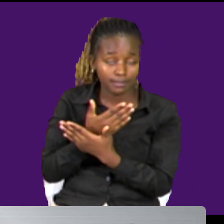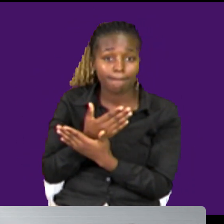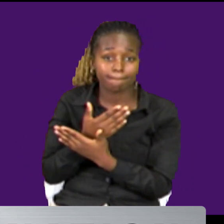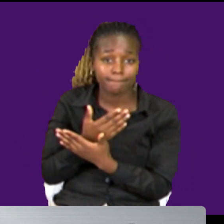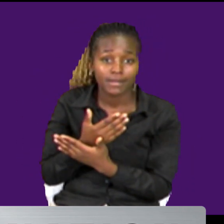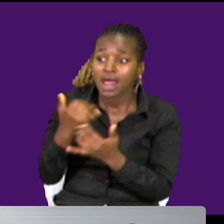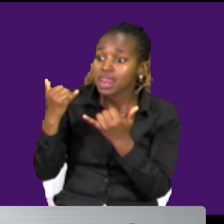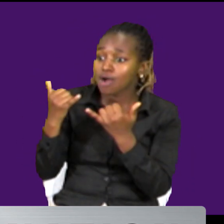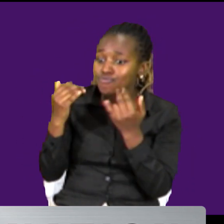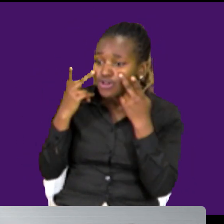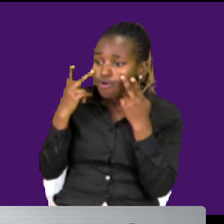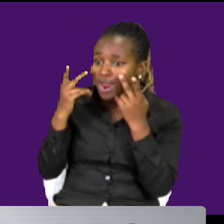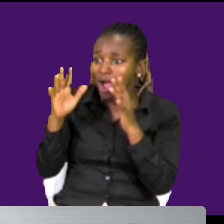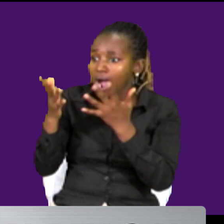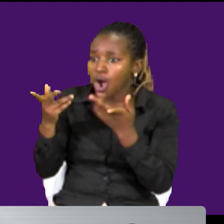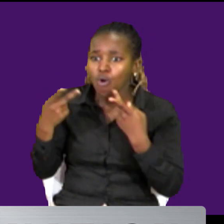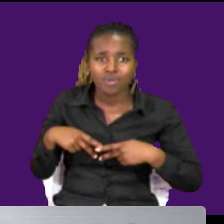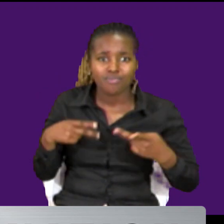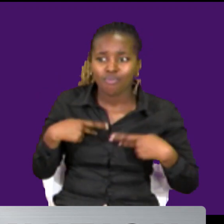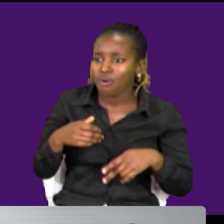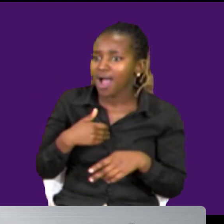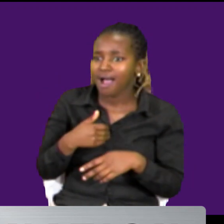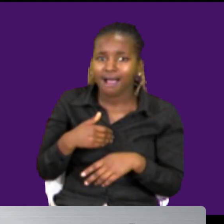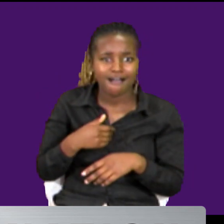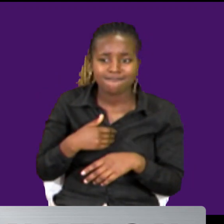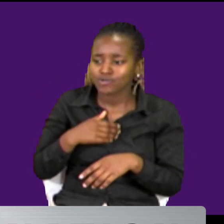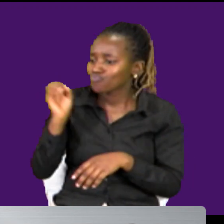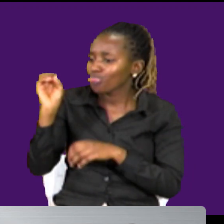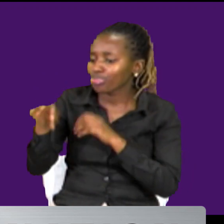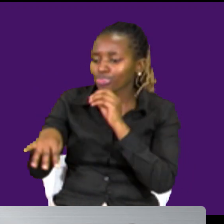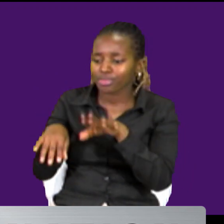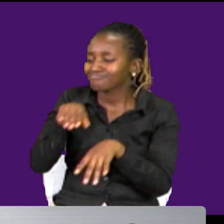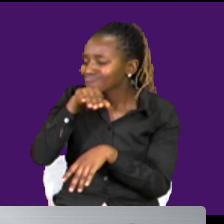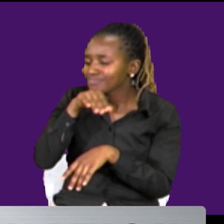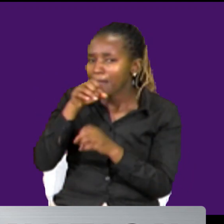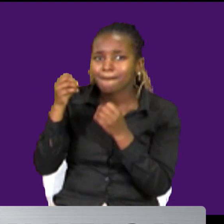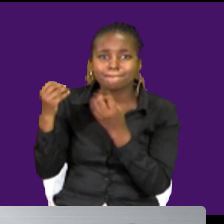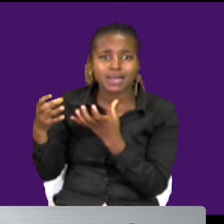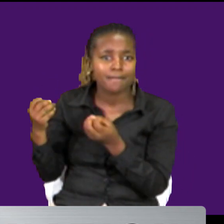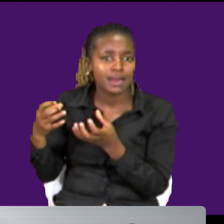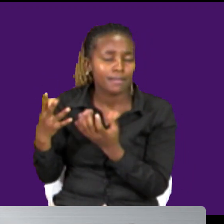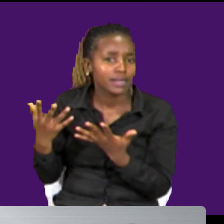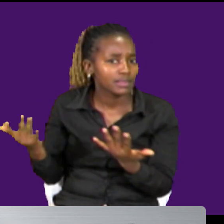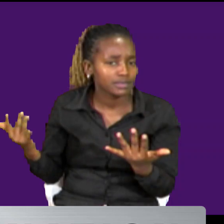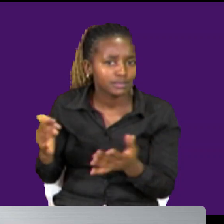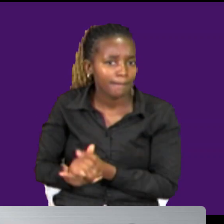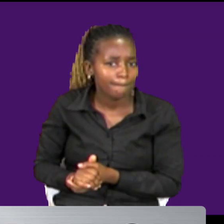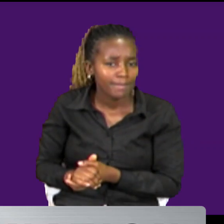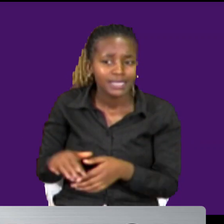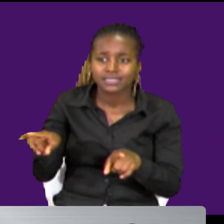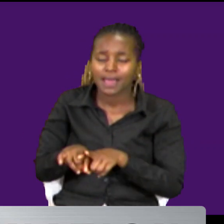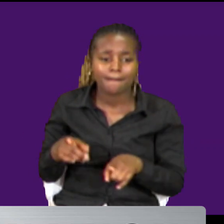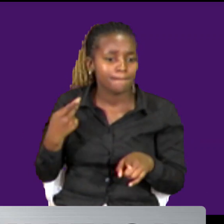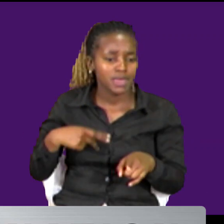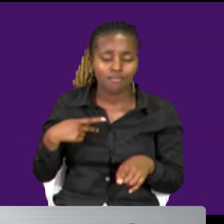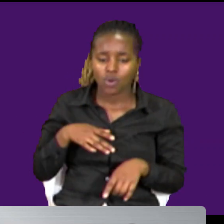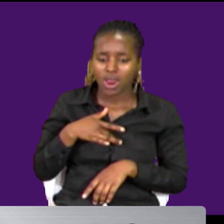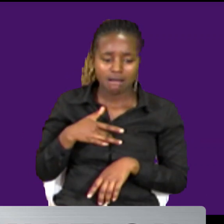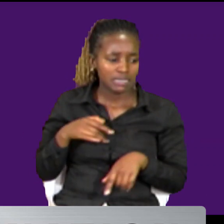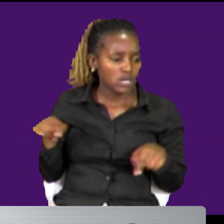poured garbage on the road for some strange reason. And the panic and the trauma in